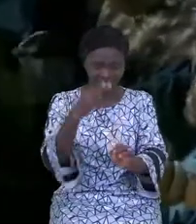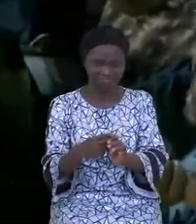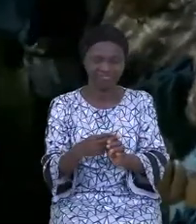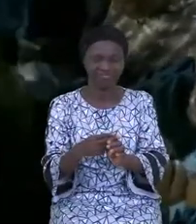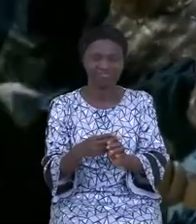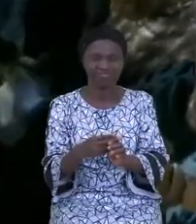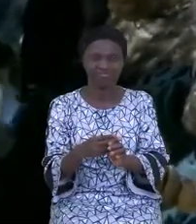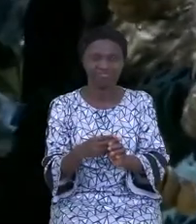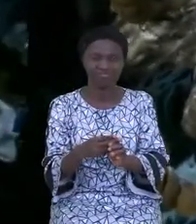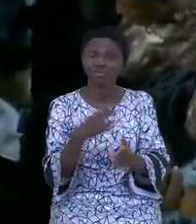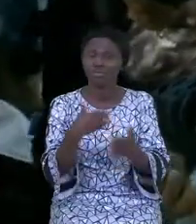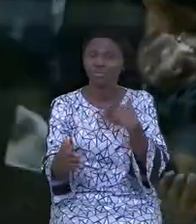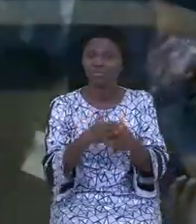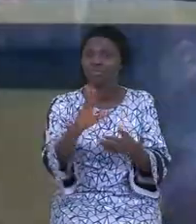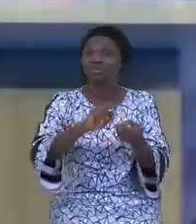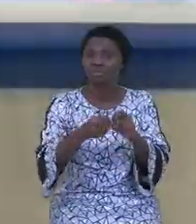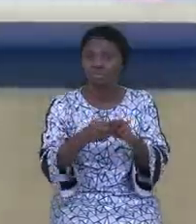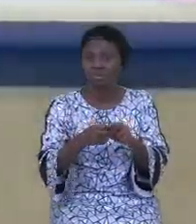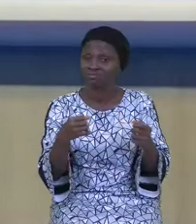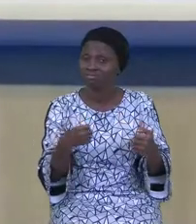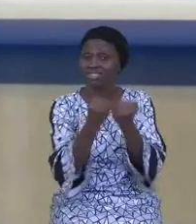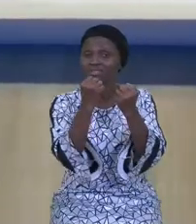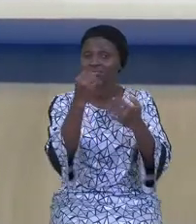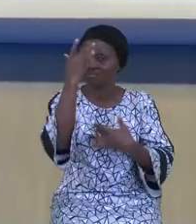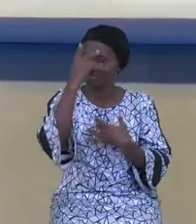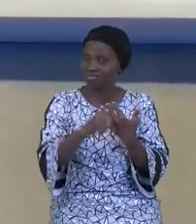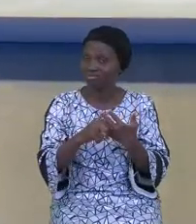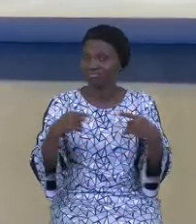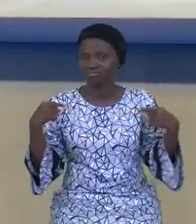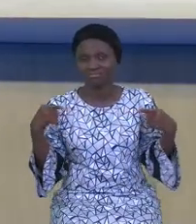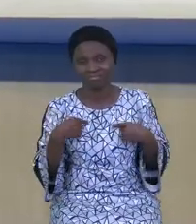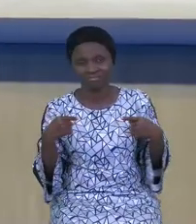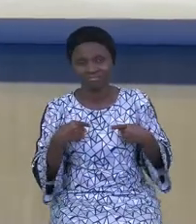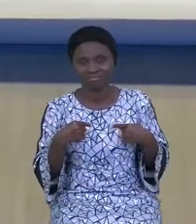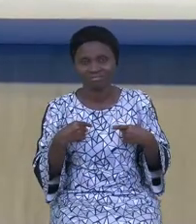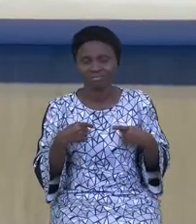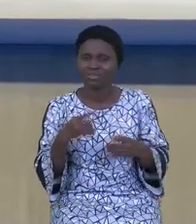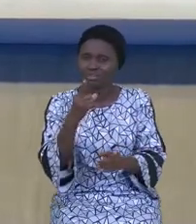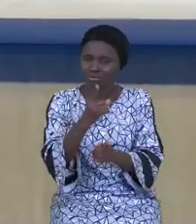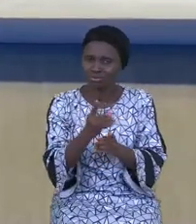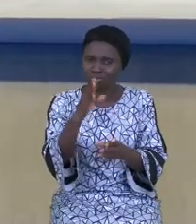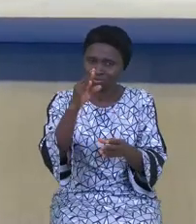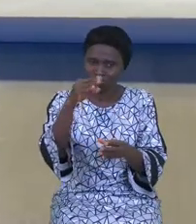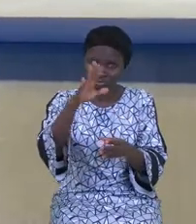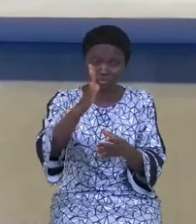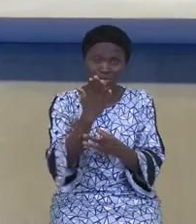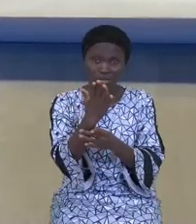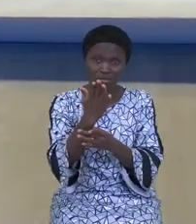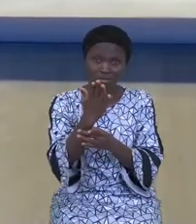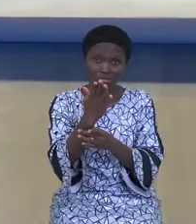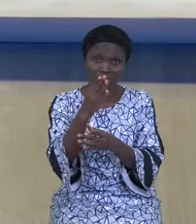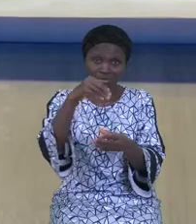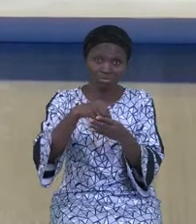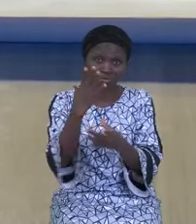Whatever is the problem, the challenge, the sickness, the pain, just lay your hand there and raise up the